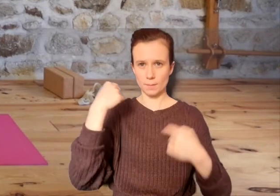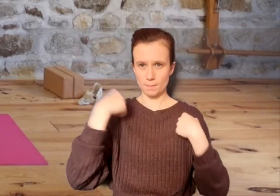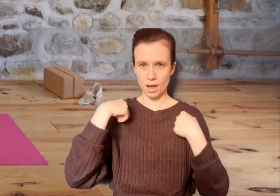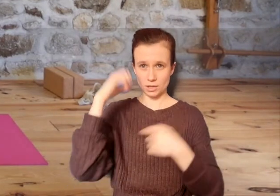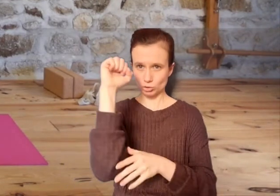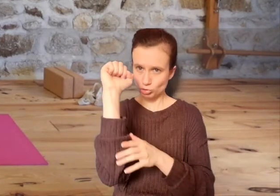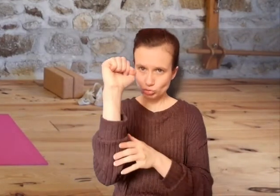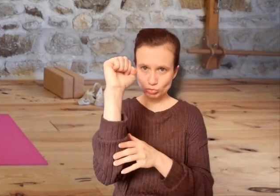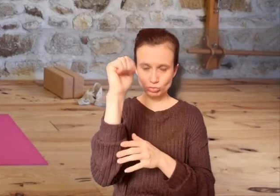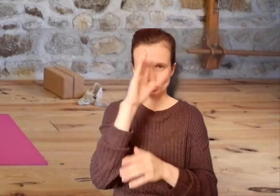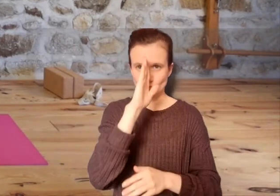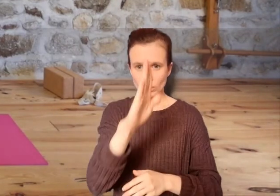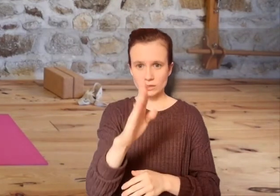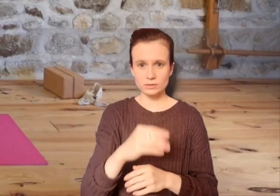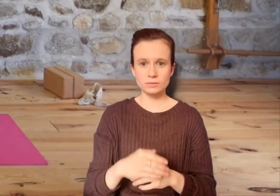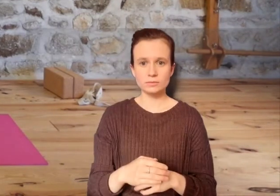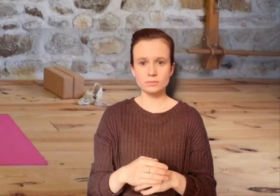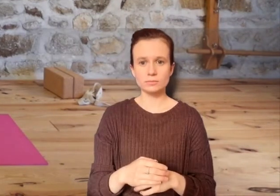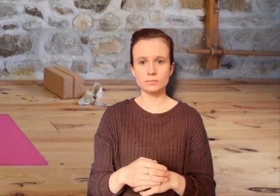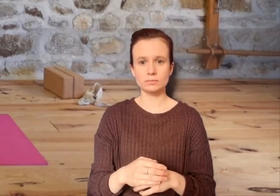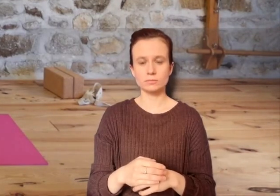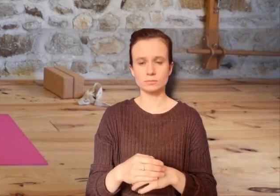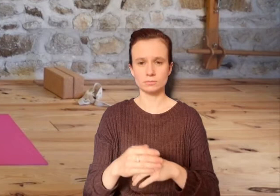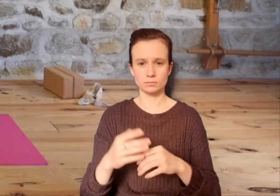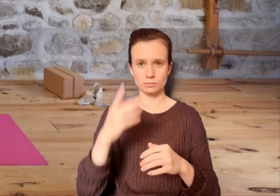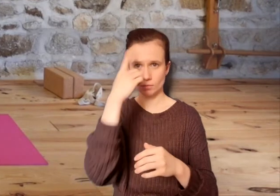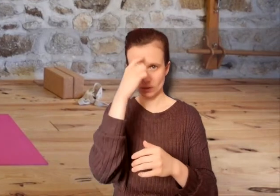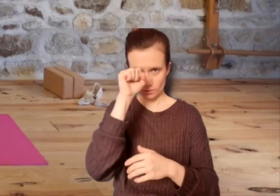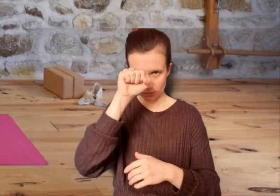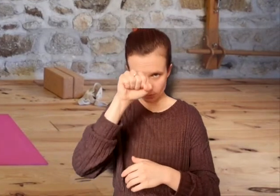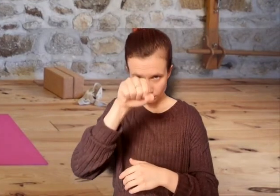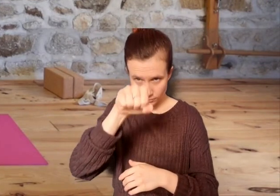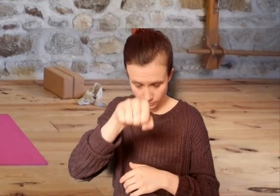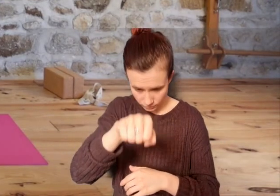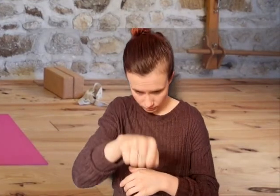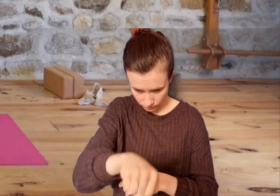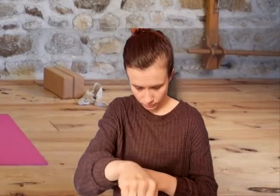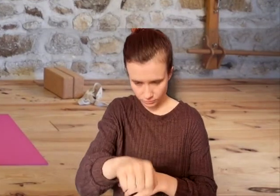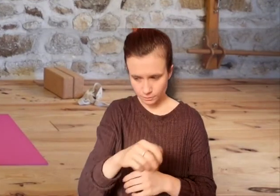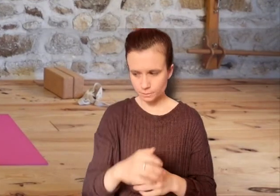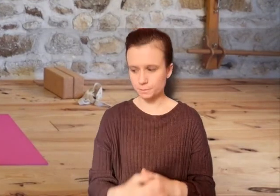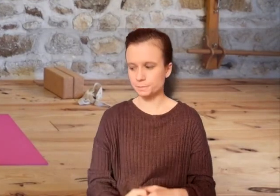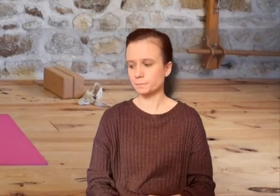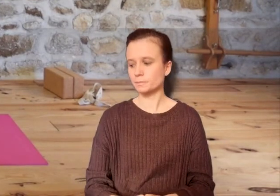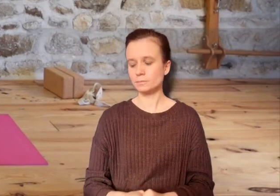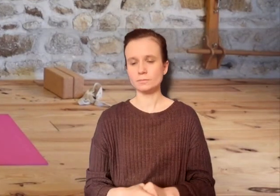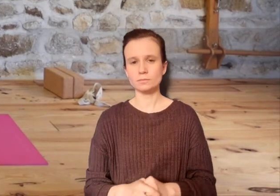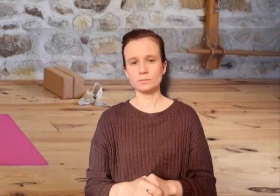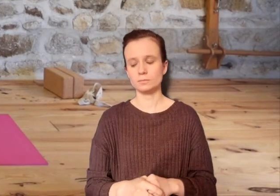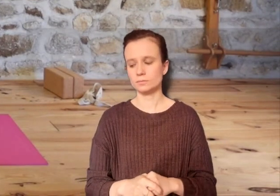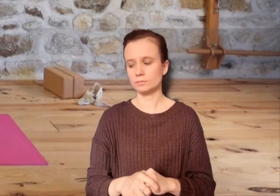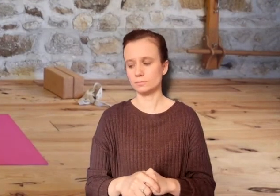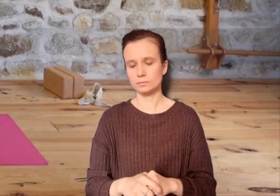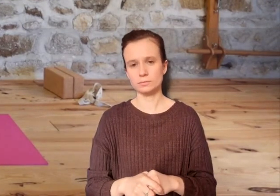Again, keeping that spine as straight as you can for as long as you can. You're going to then draw the forehead down toward the heels.